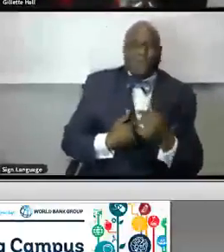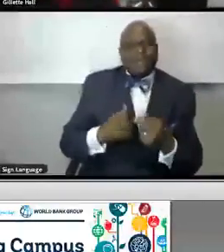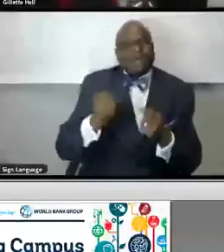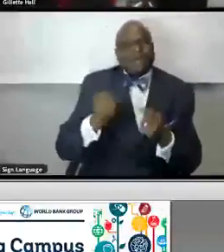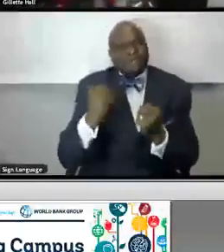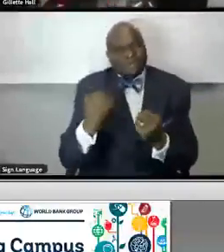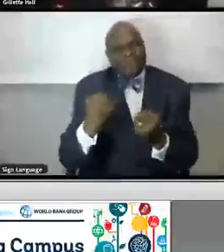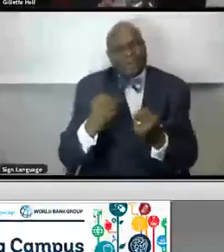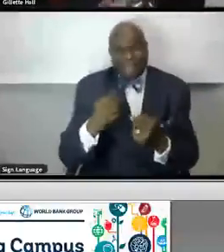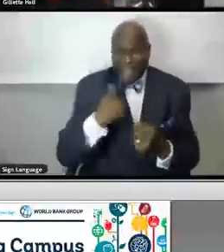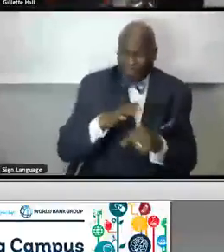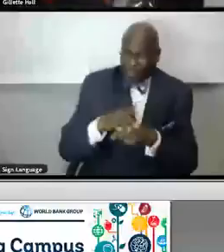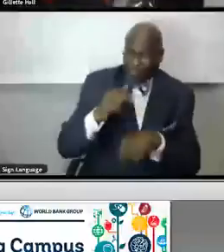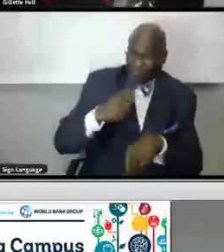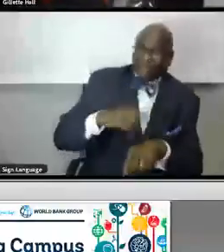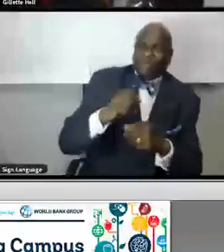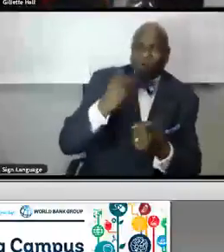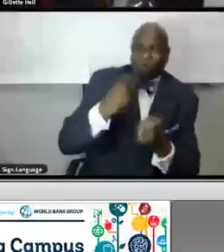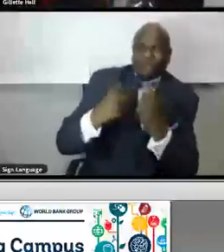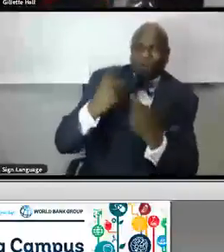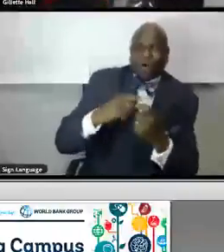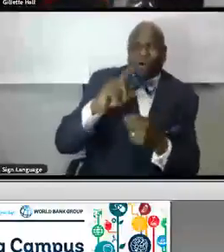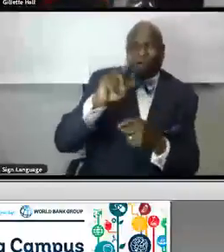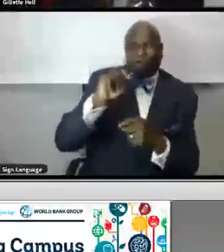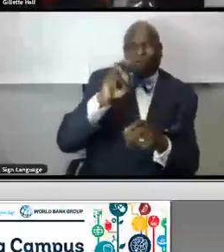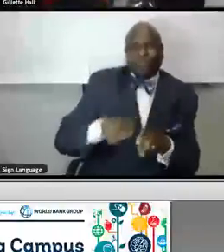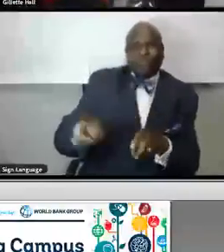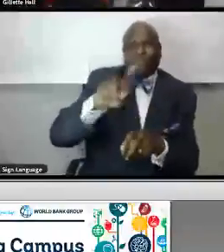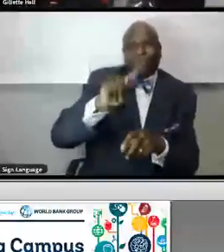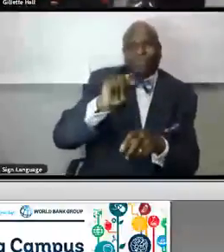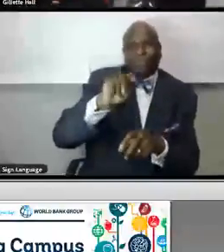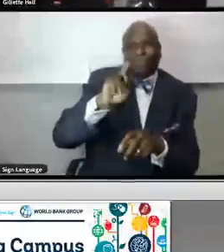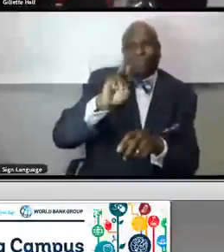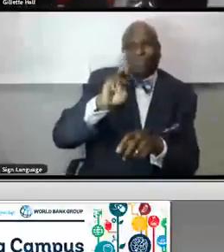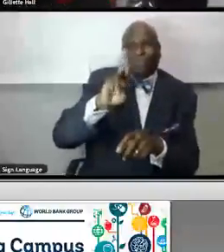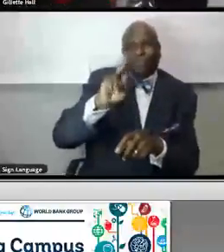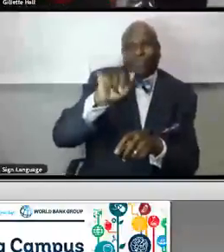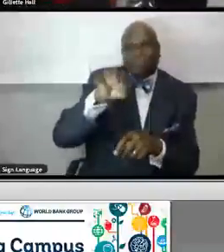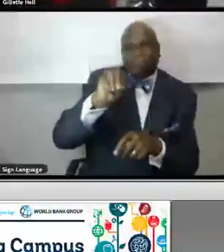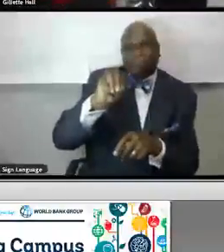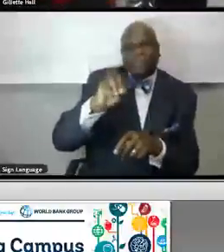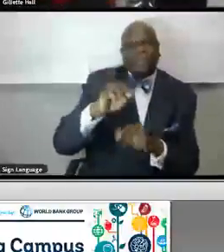So. And if you have time, there's also a question on tourism and the role of tourism. Yeah. Okay.